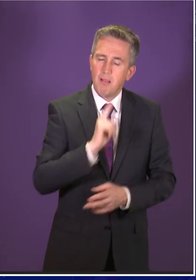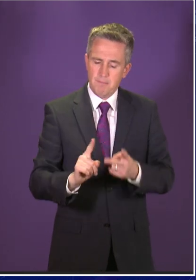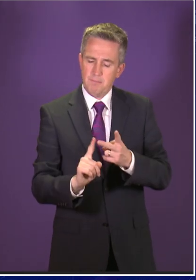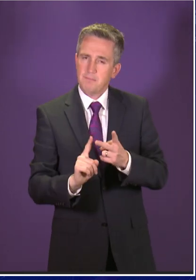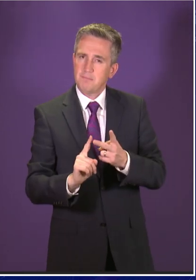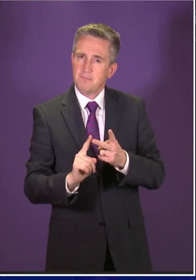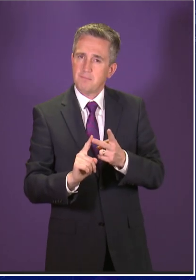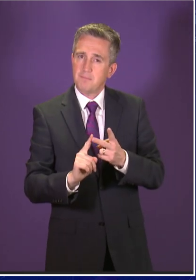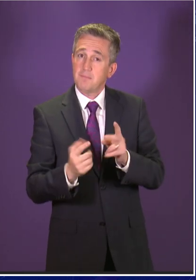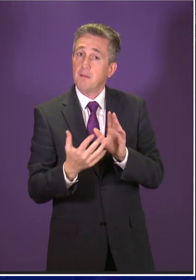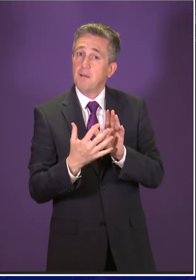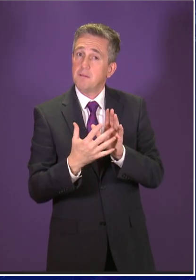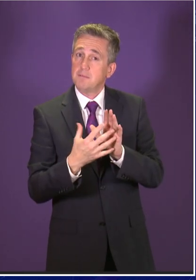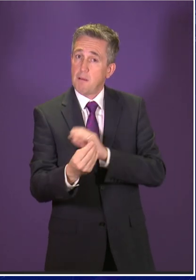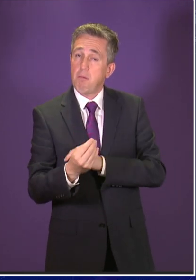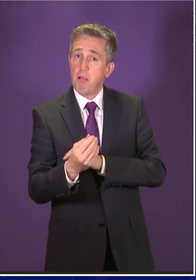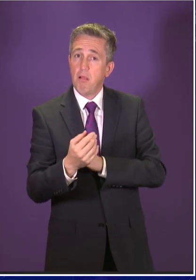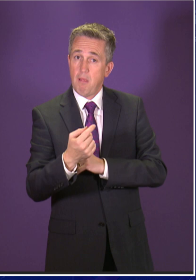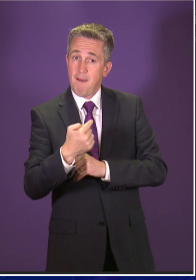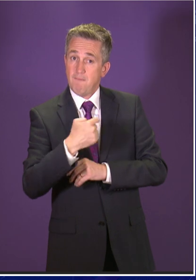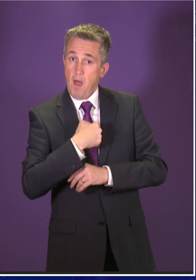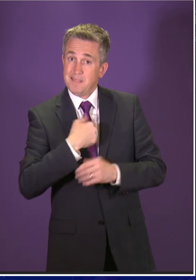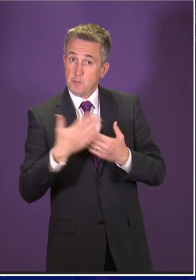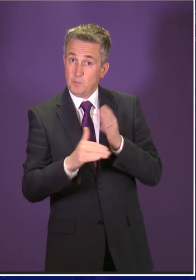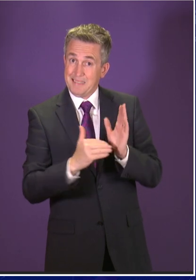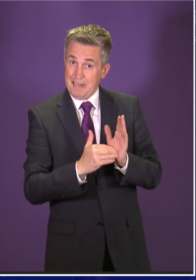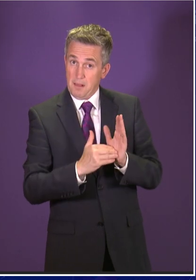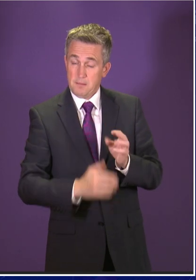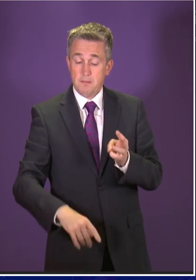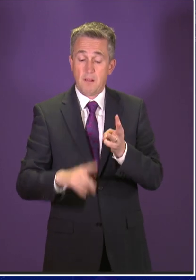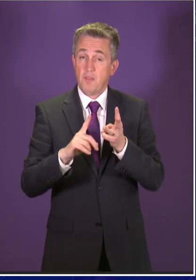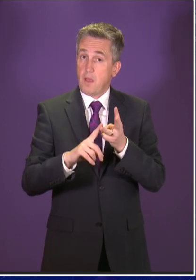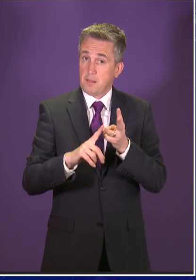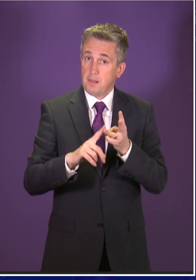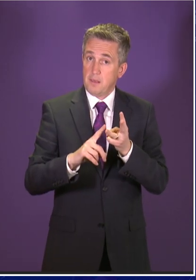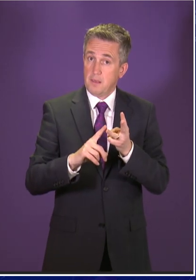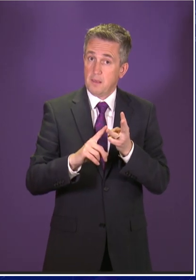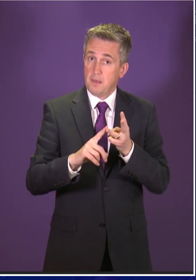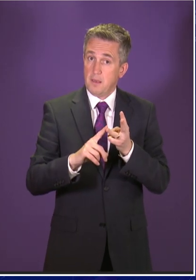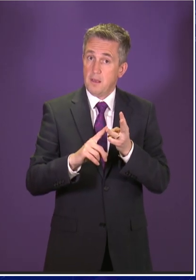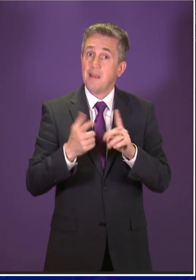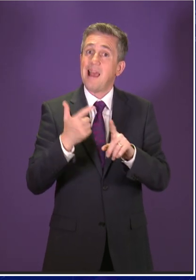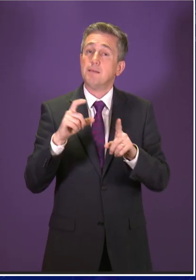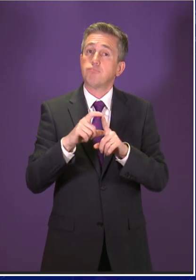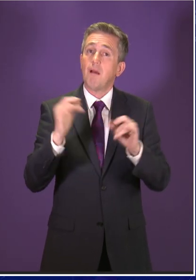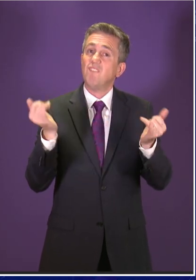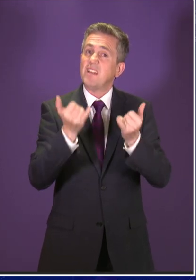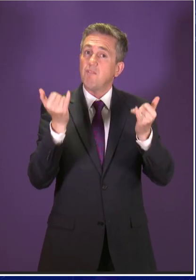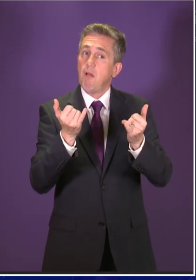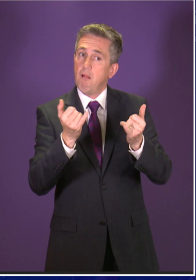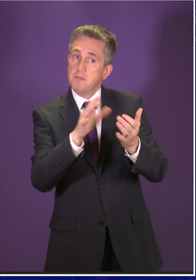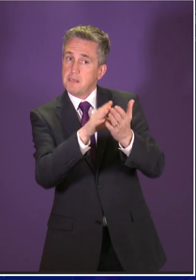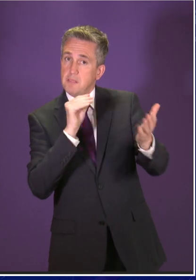and as it is for New Zealand. And then thirdly, the example of the festival and